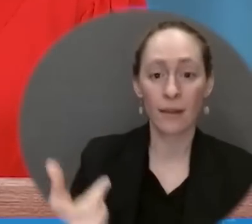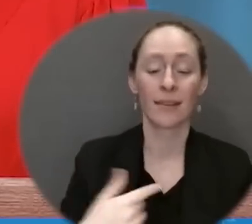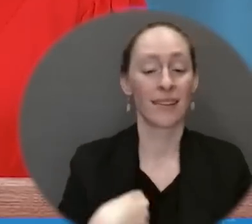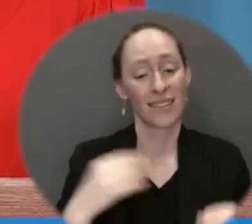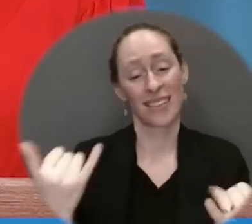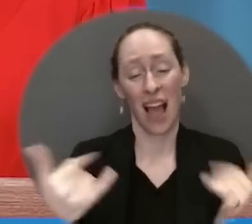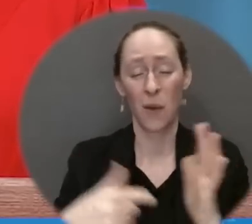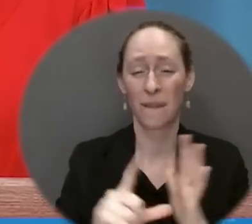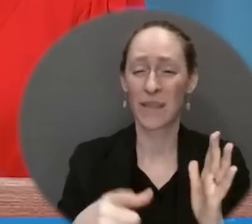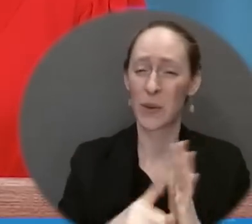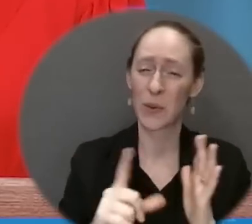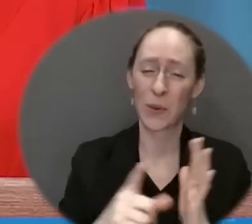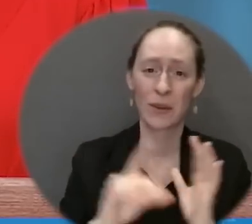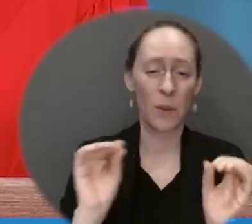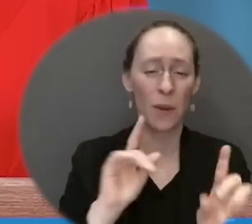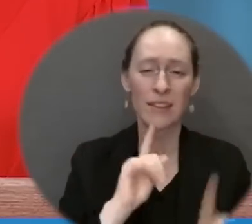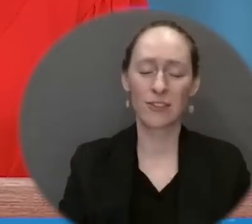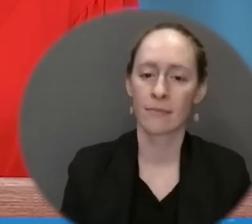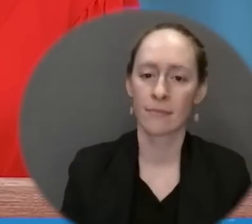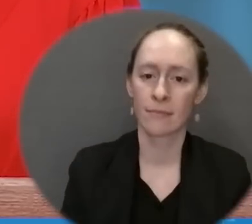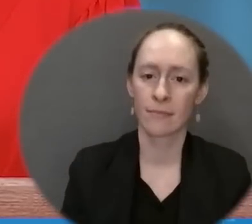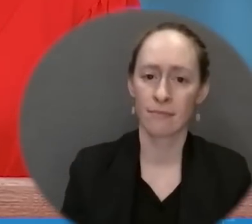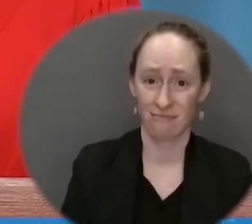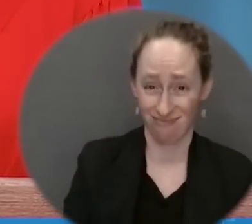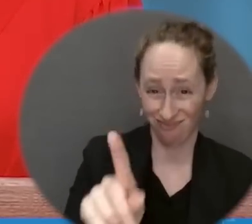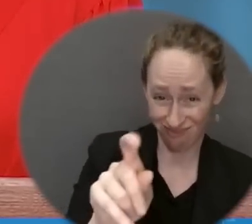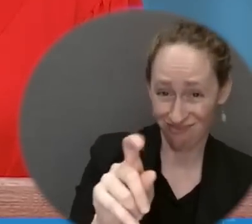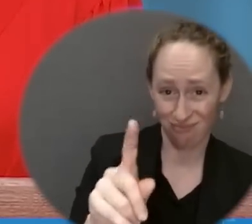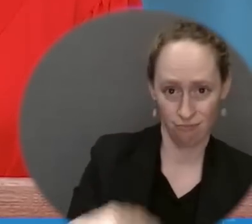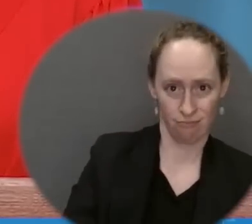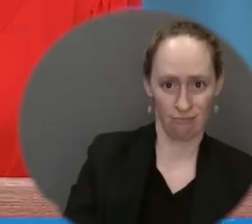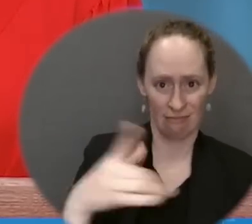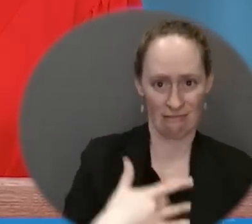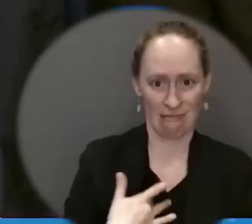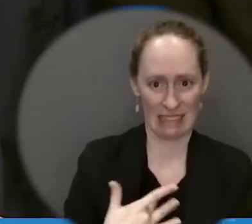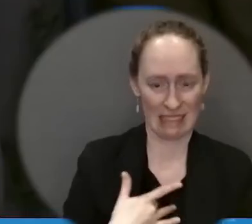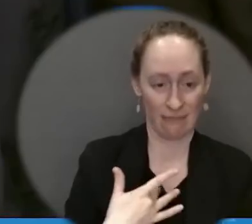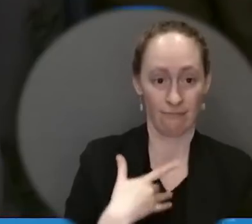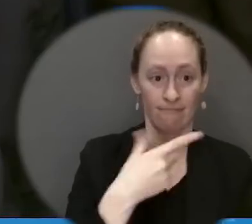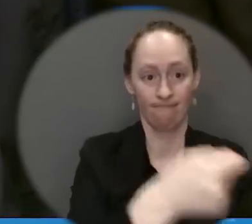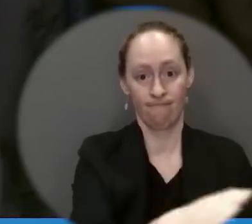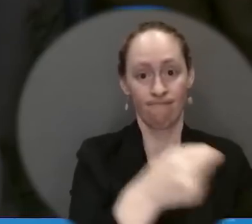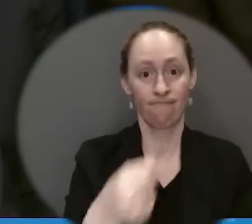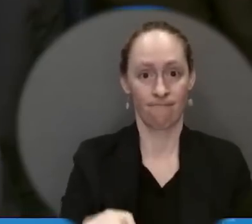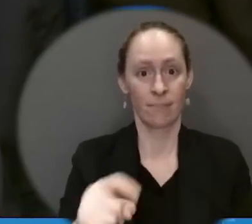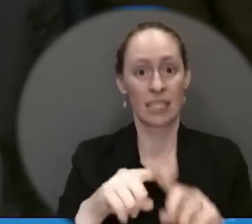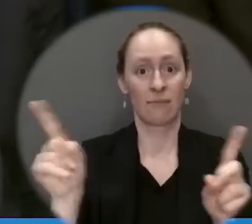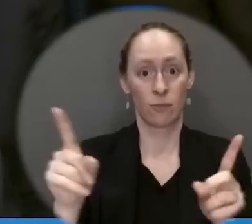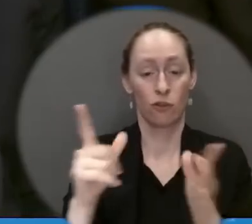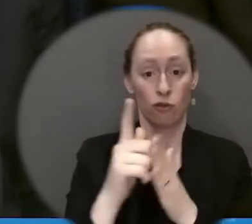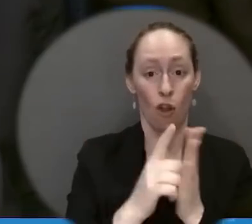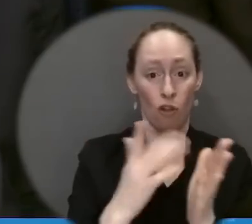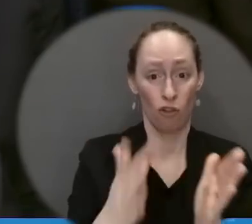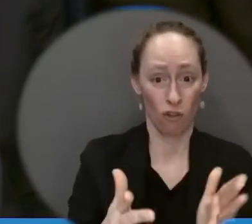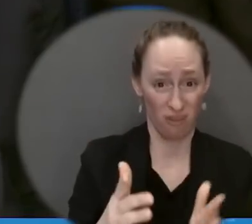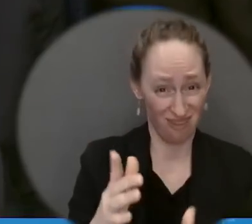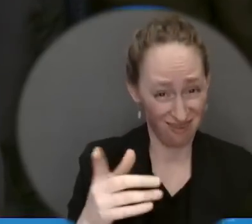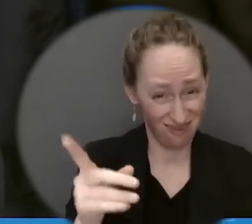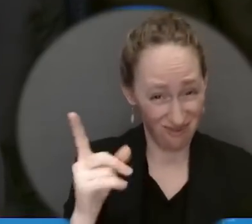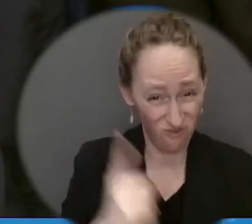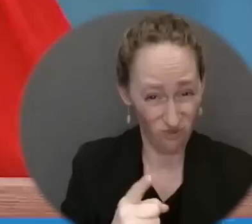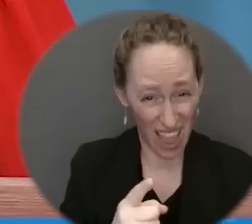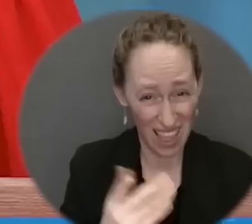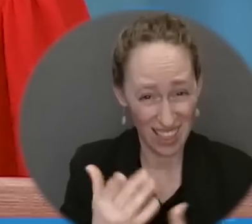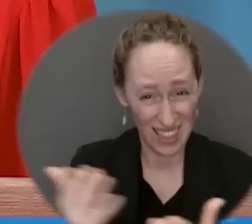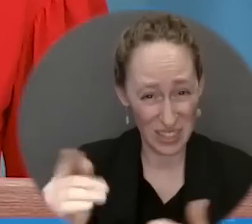reviewed. Don't have more to share. Does the White House think that the appointment of a special prosecutor was warranted? I'm not